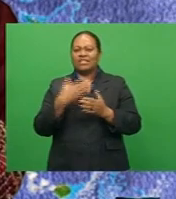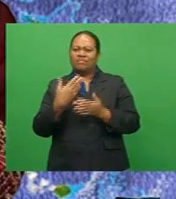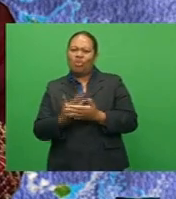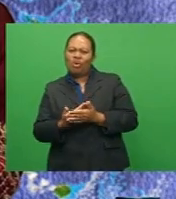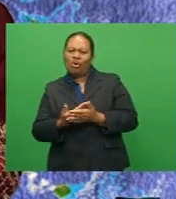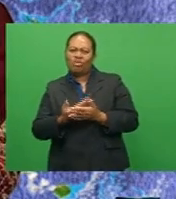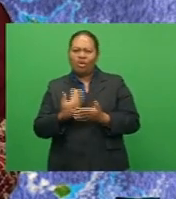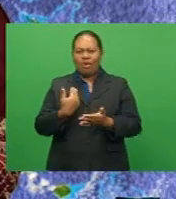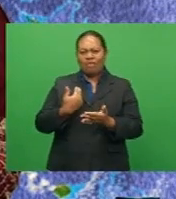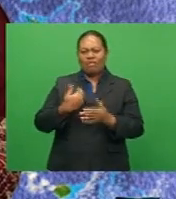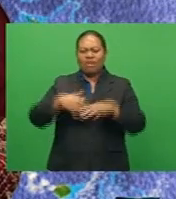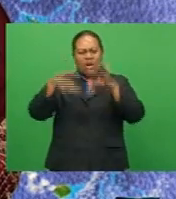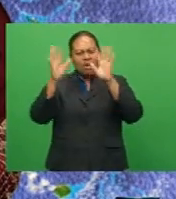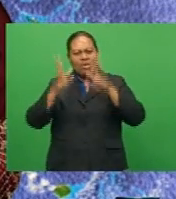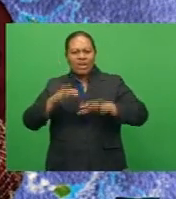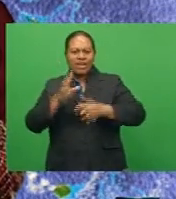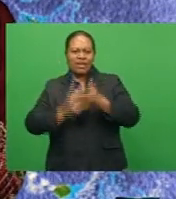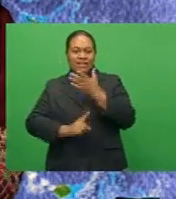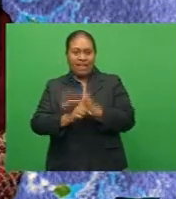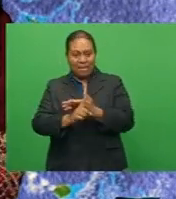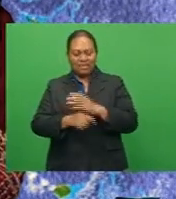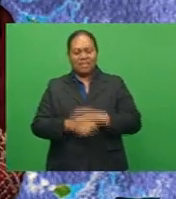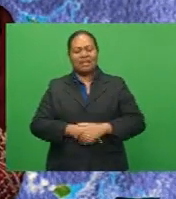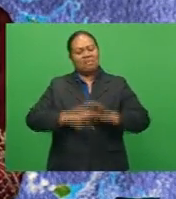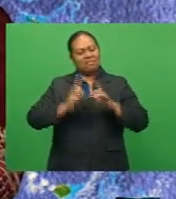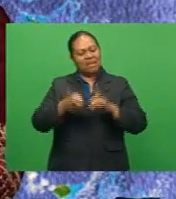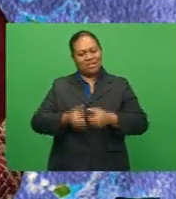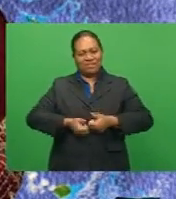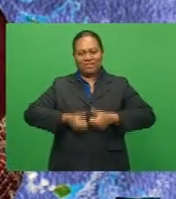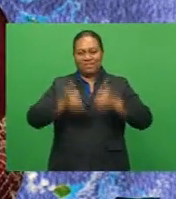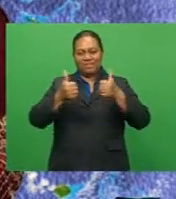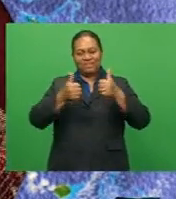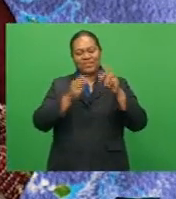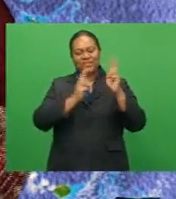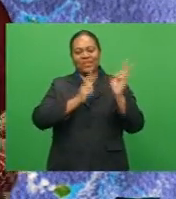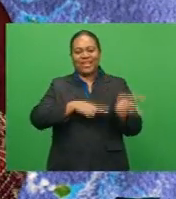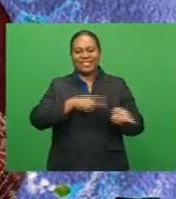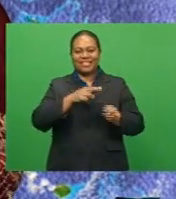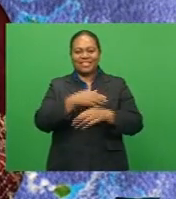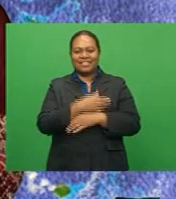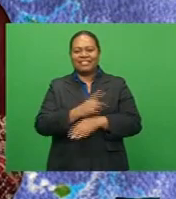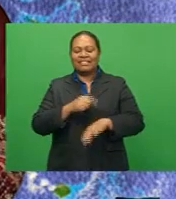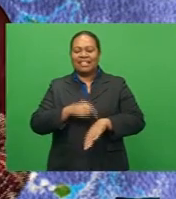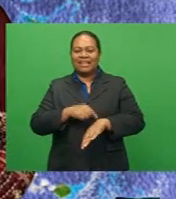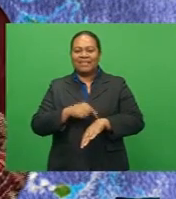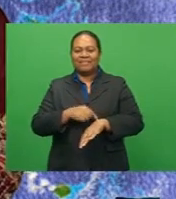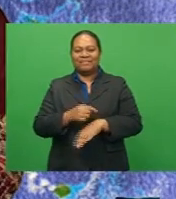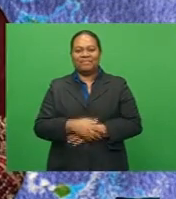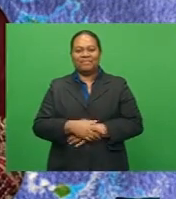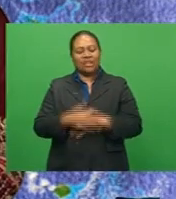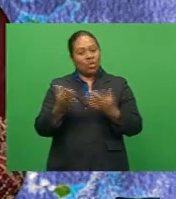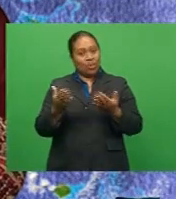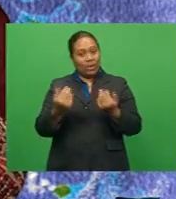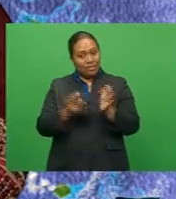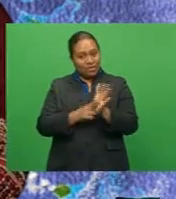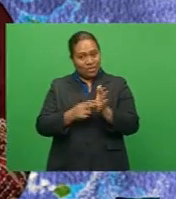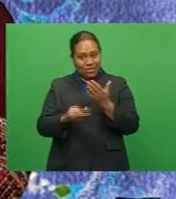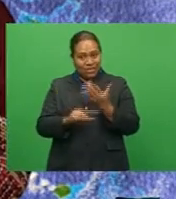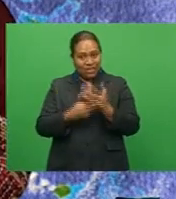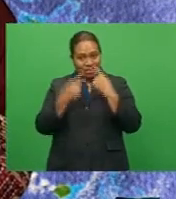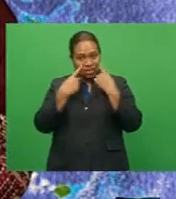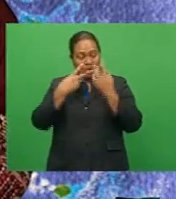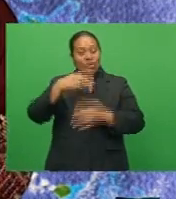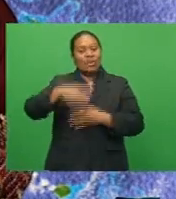were a disturbance, but overall it was a great relaxing time. Oh, and also welcome to November. Cyclone